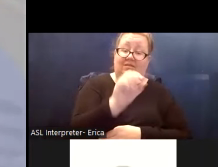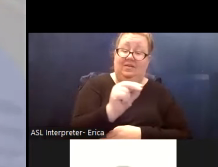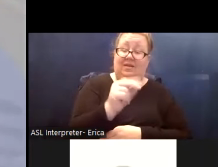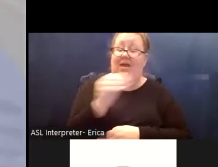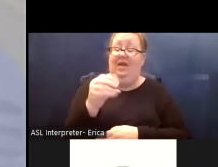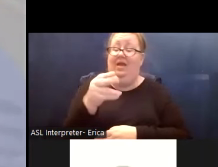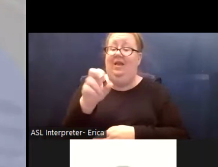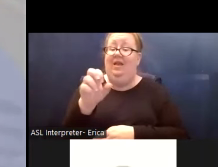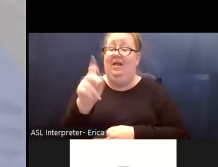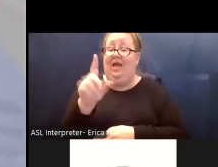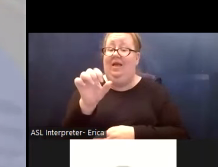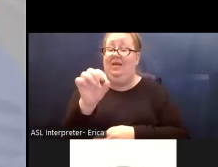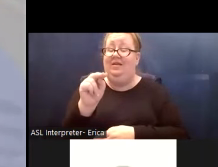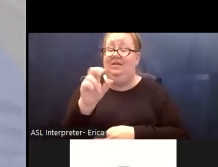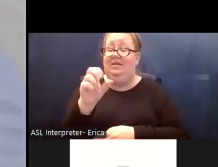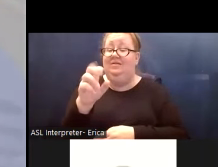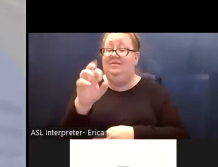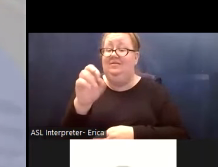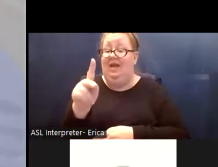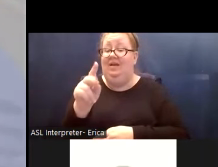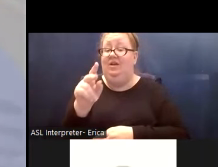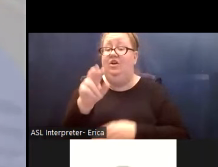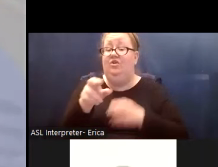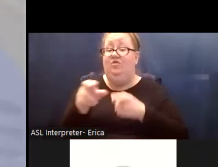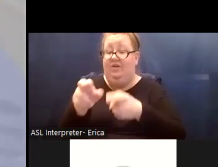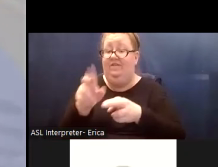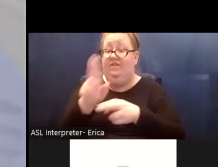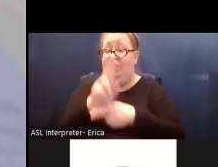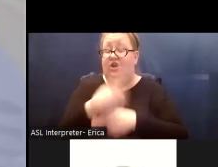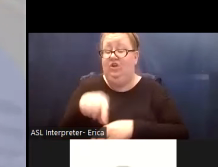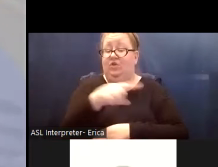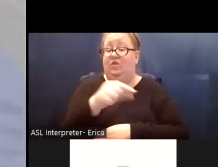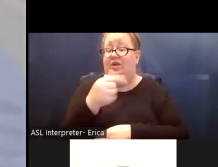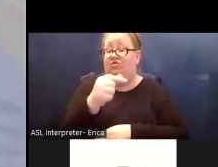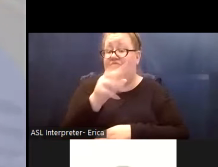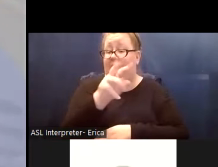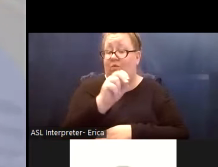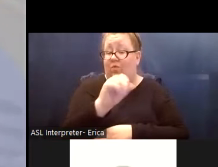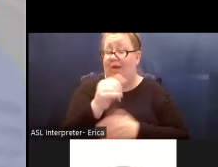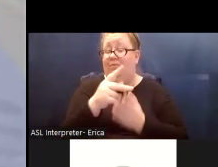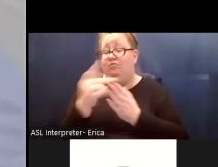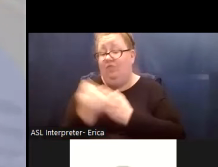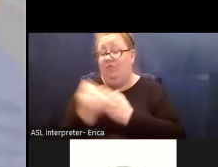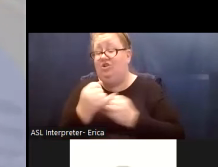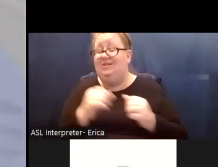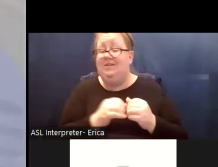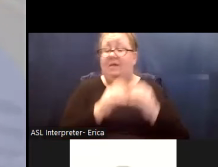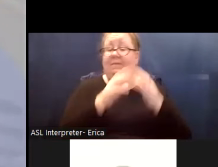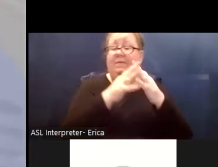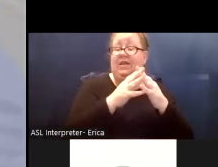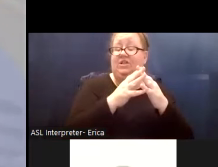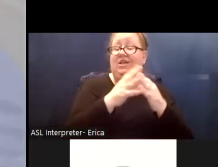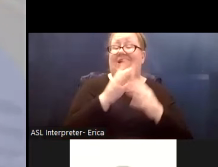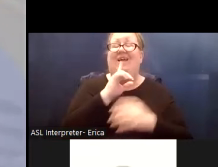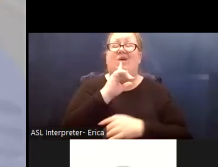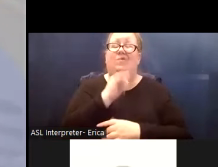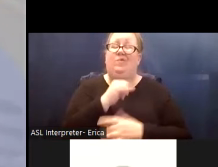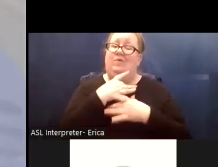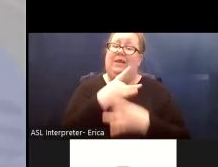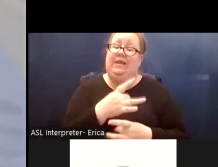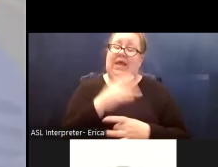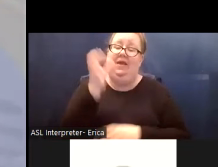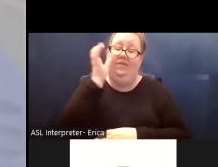can utilize those greenway projects and implementations, we really like the concept of